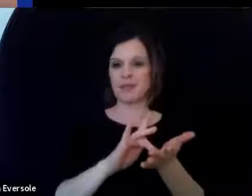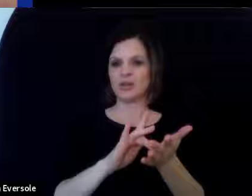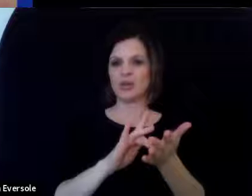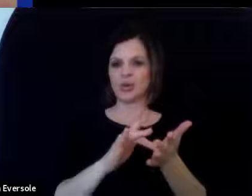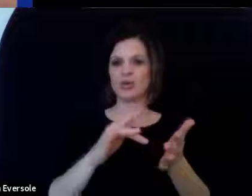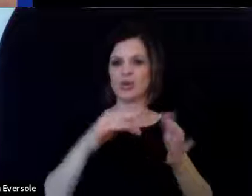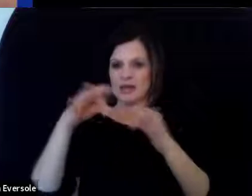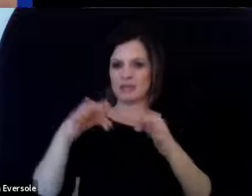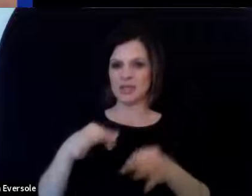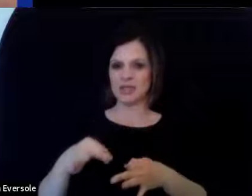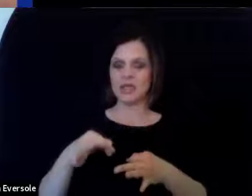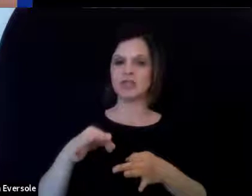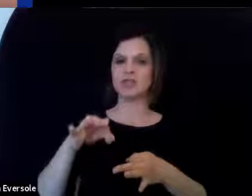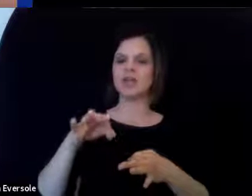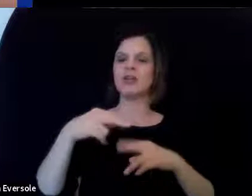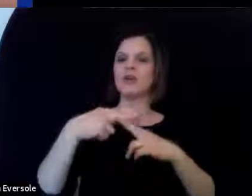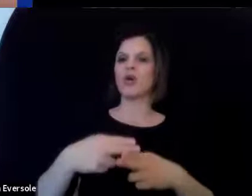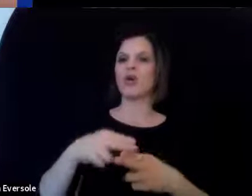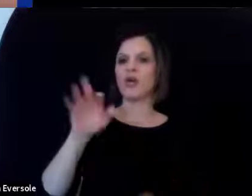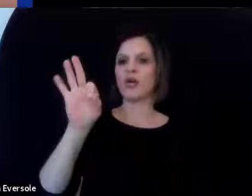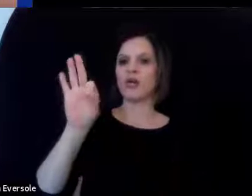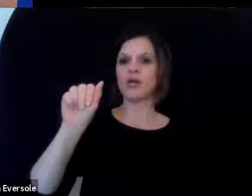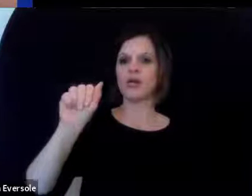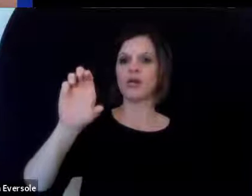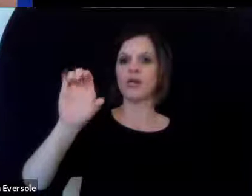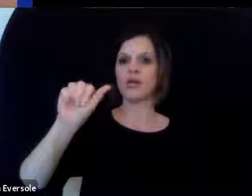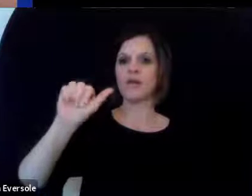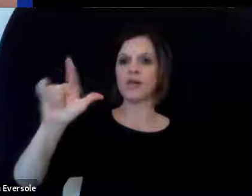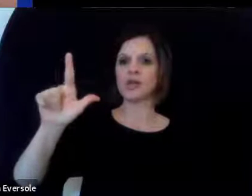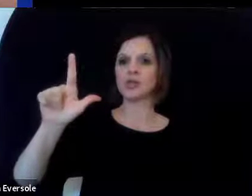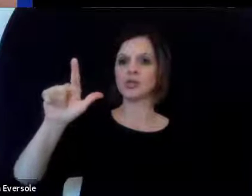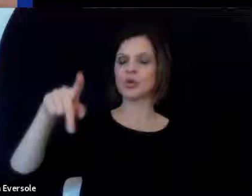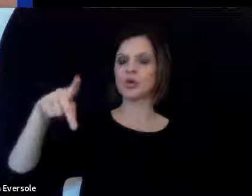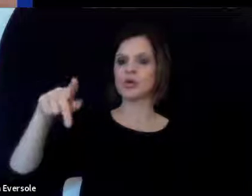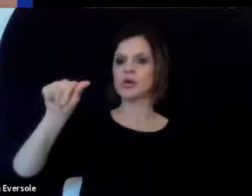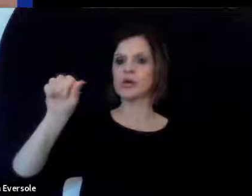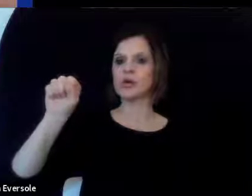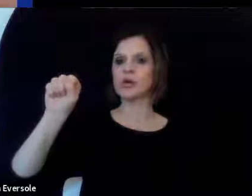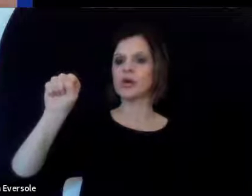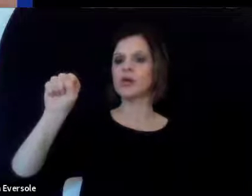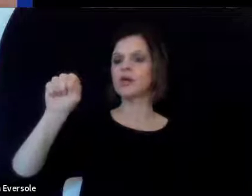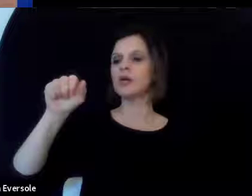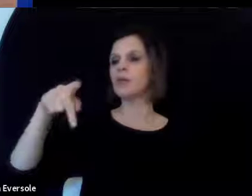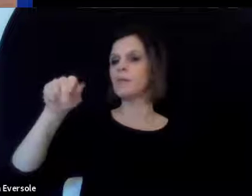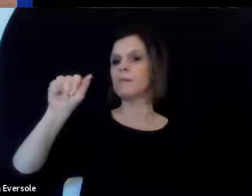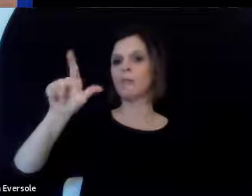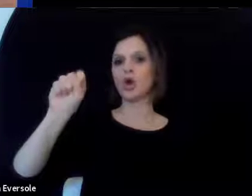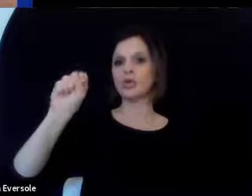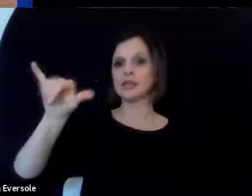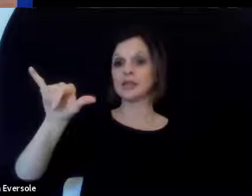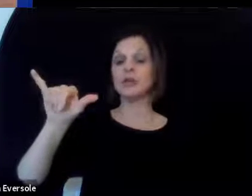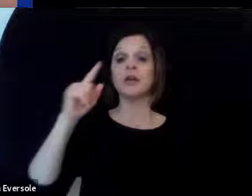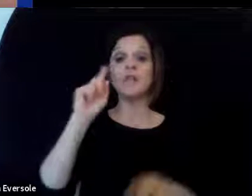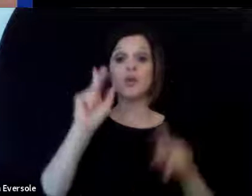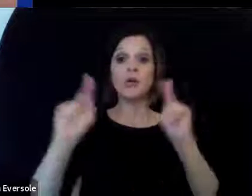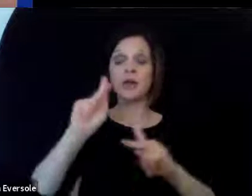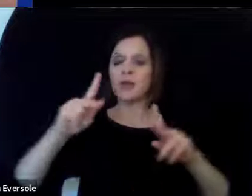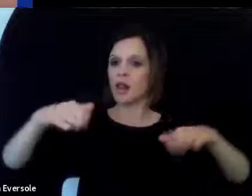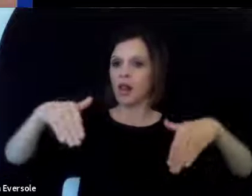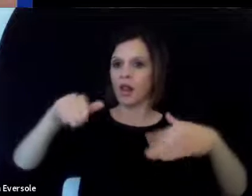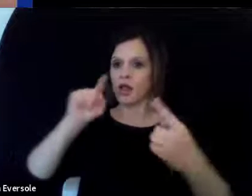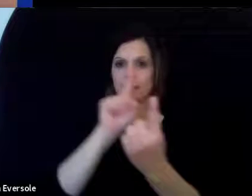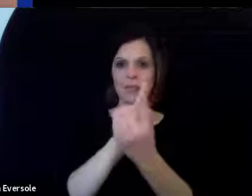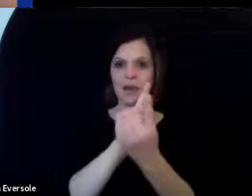of facial palsy. And for those of you who might not have ever met an individual